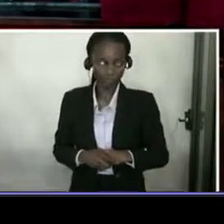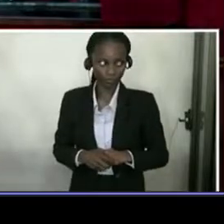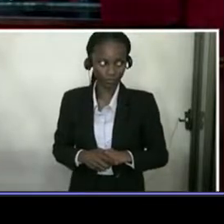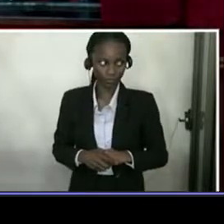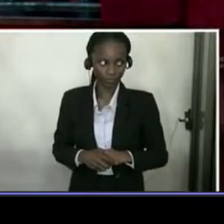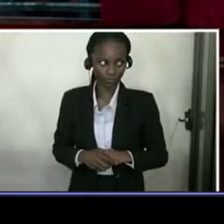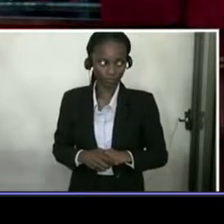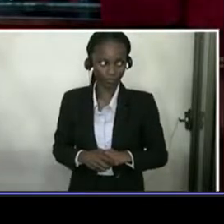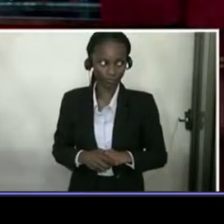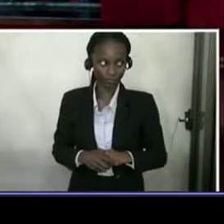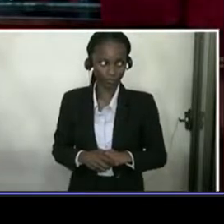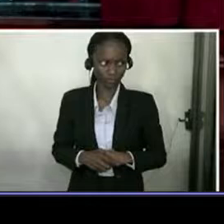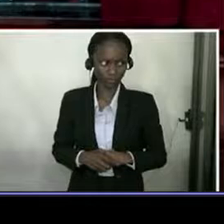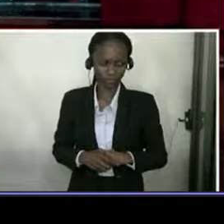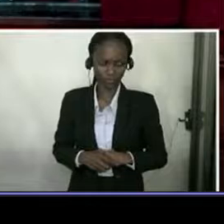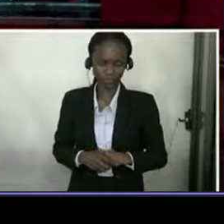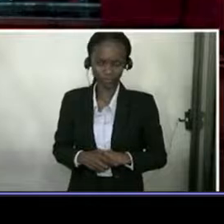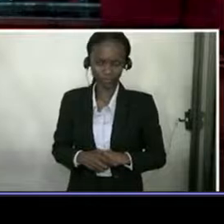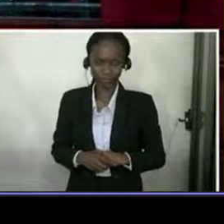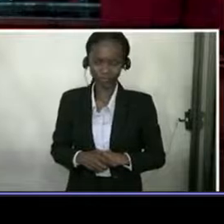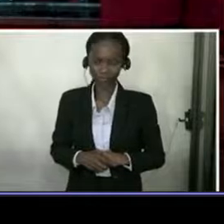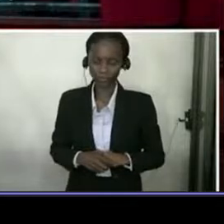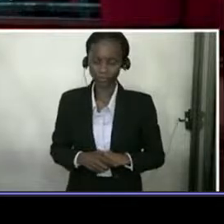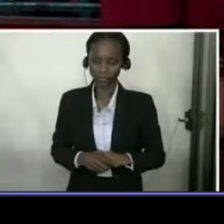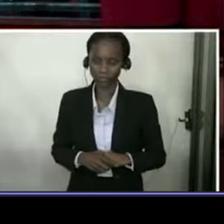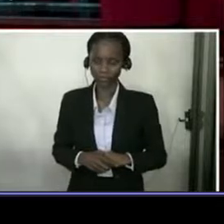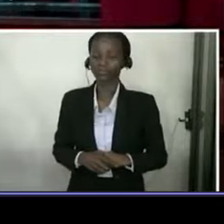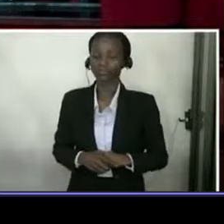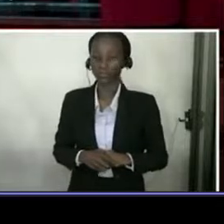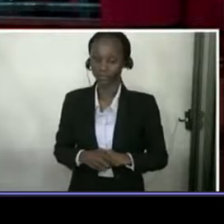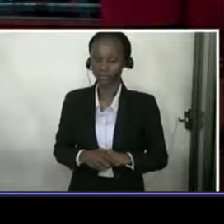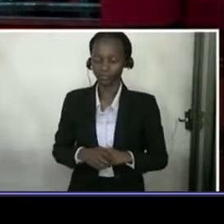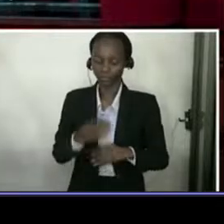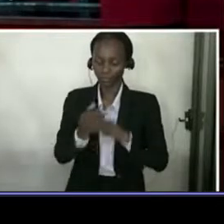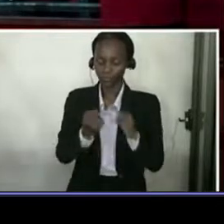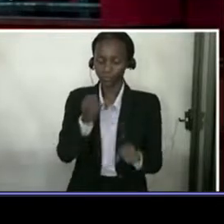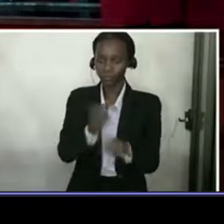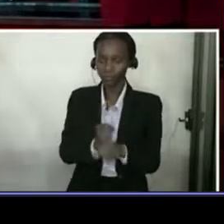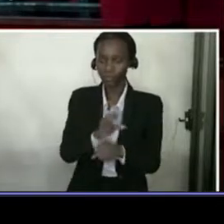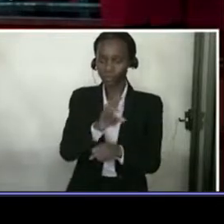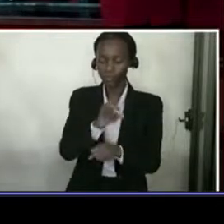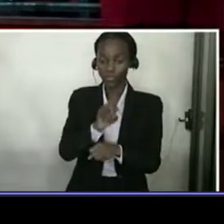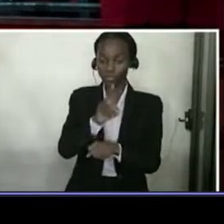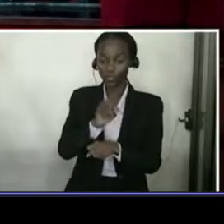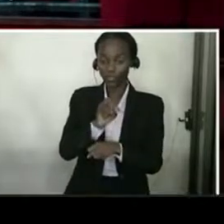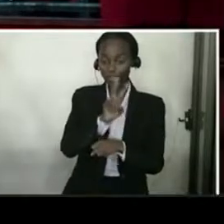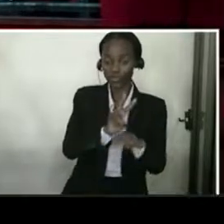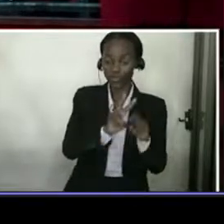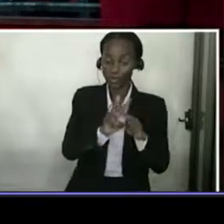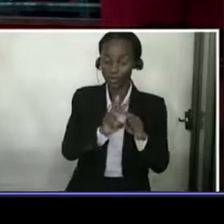As of the 25th of July, 2022, President Cyril Ramaphosa has signed 5 new